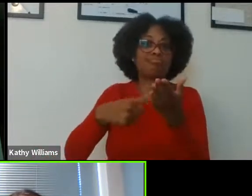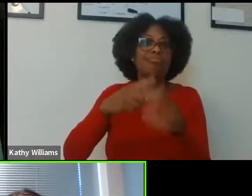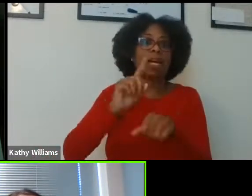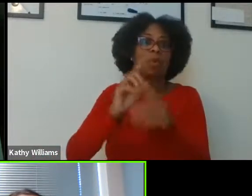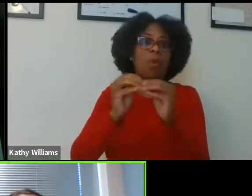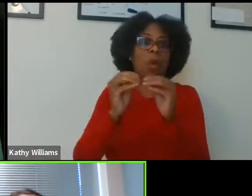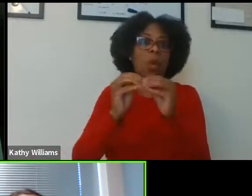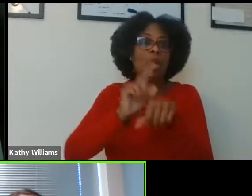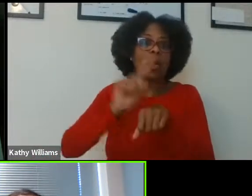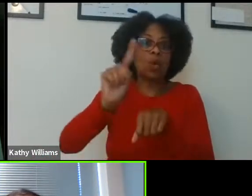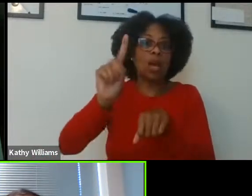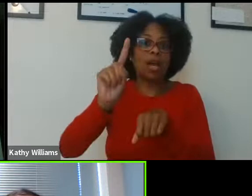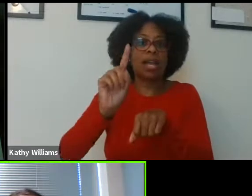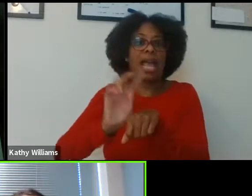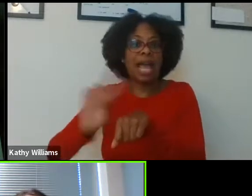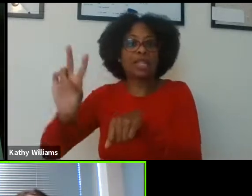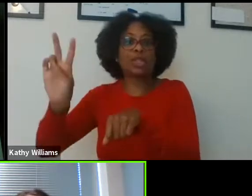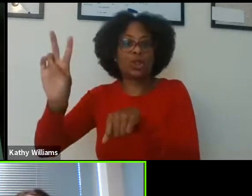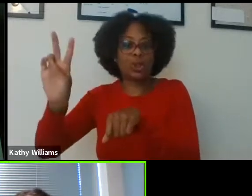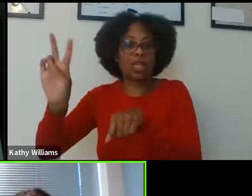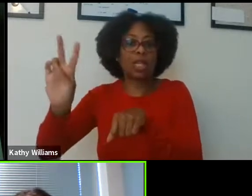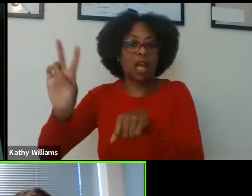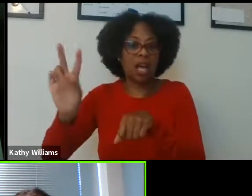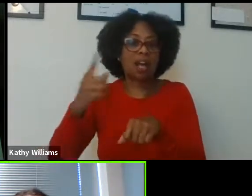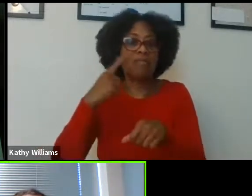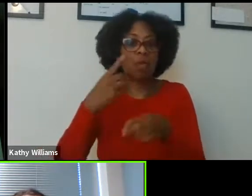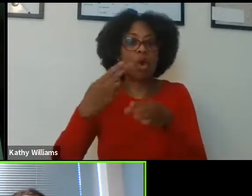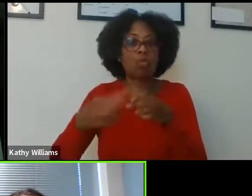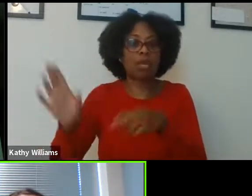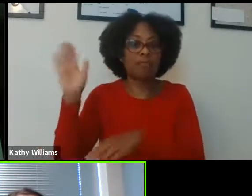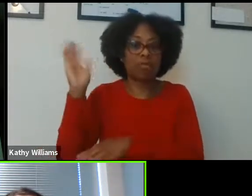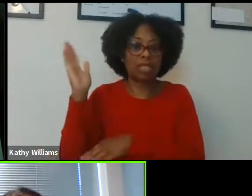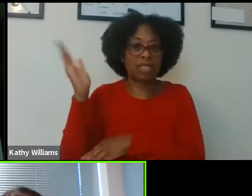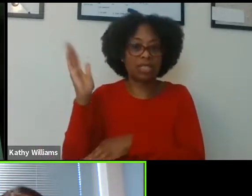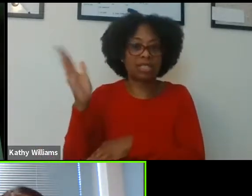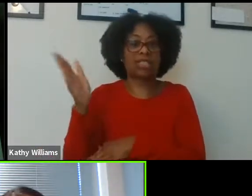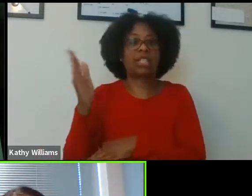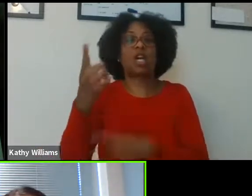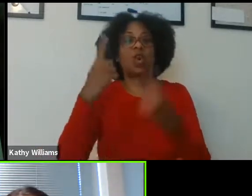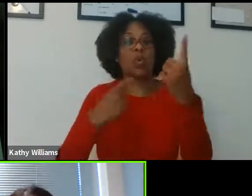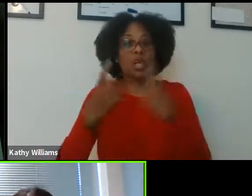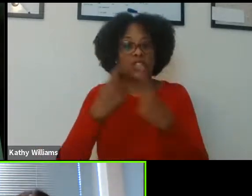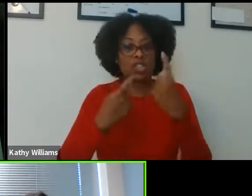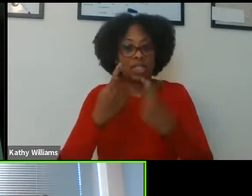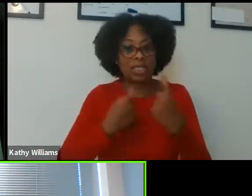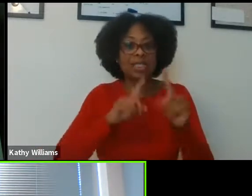the 2 o'clock sessions for a brief presentation and questions and answers.